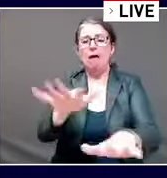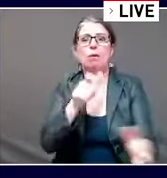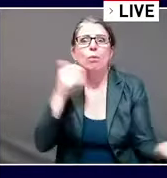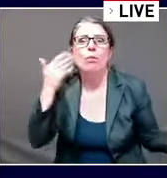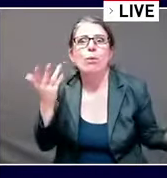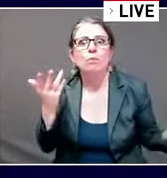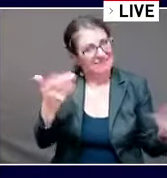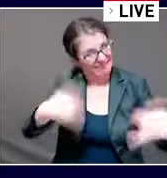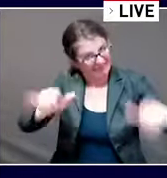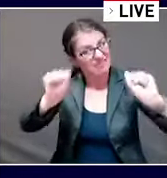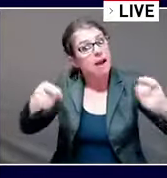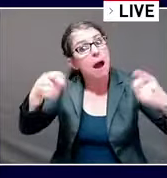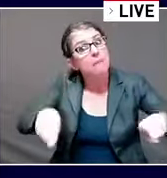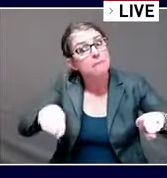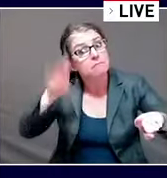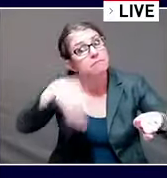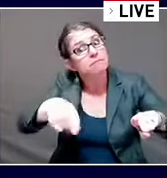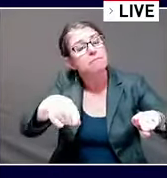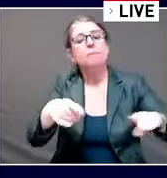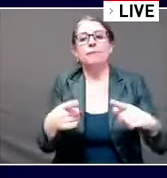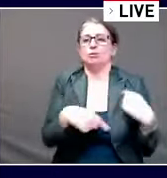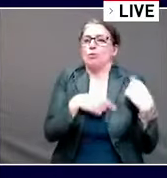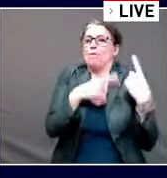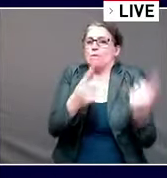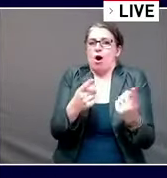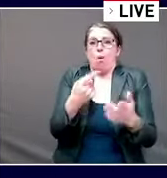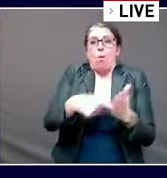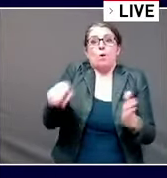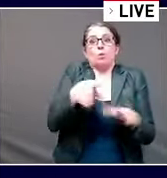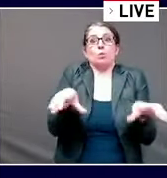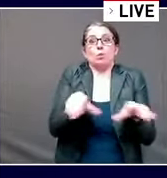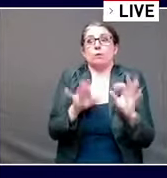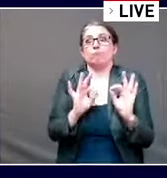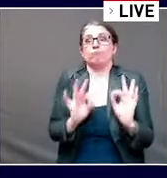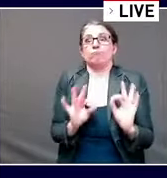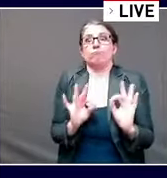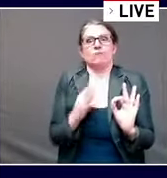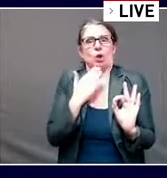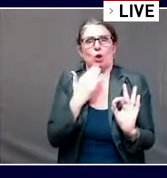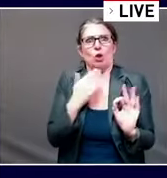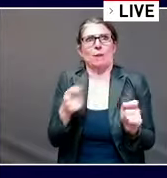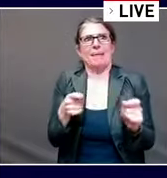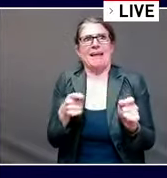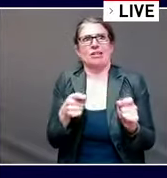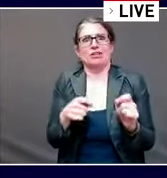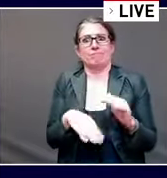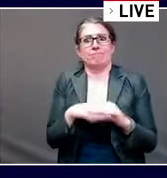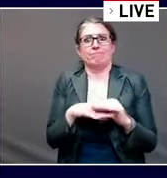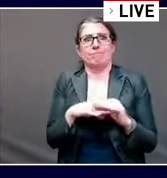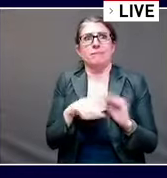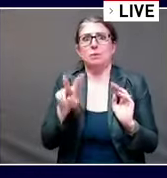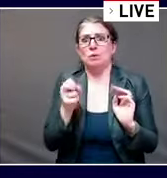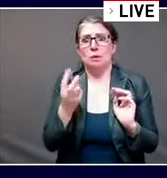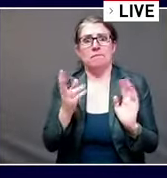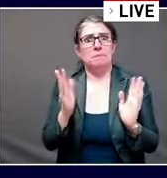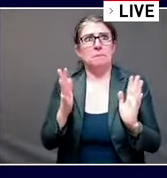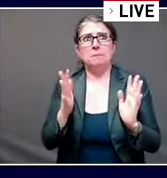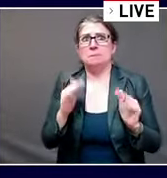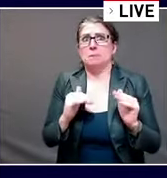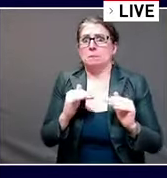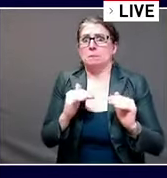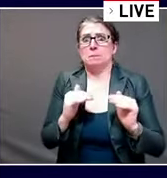of COVID-19 associated in the past 30 days with schools, that sounds jarring. But bear in mind that much